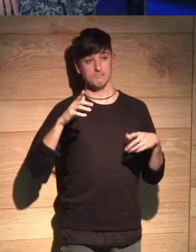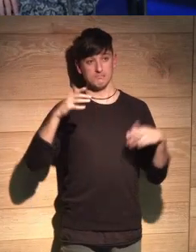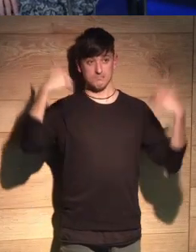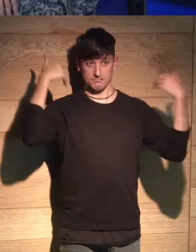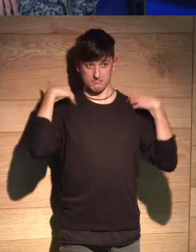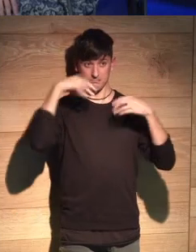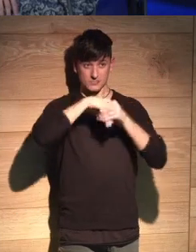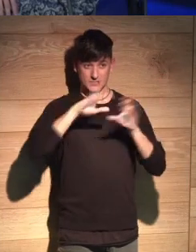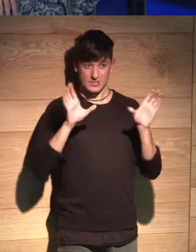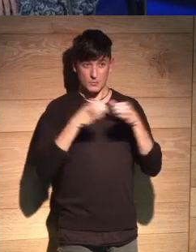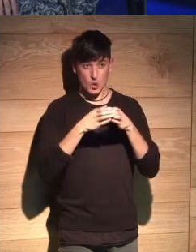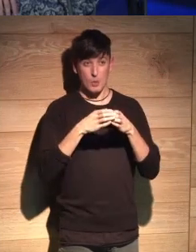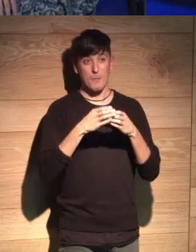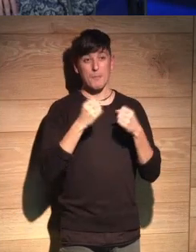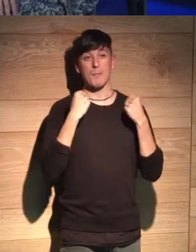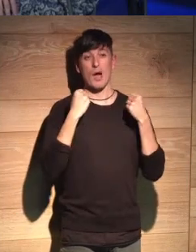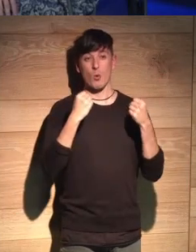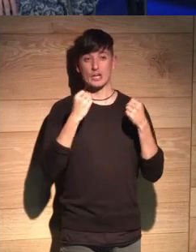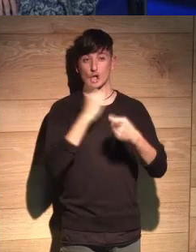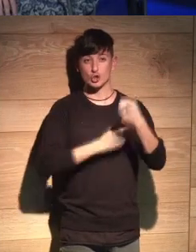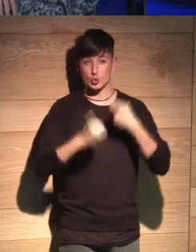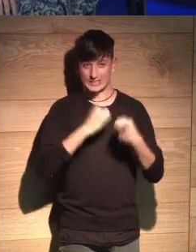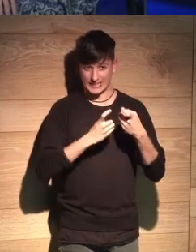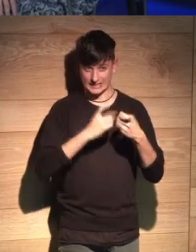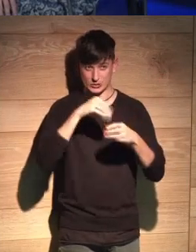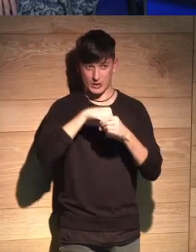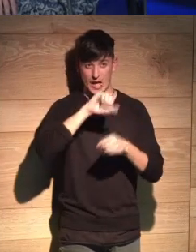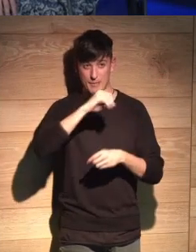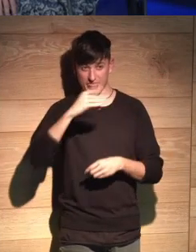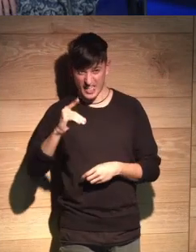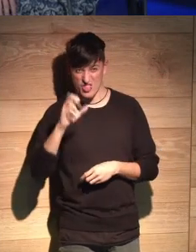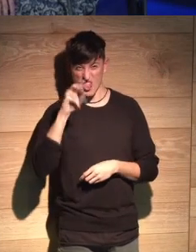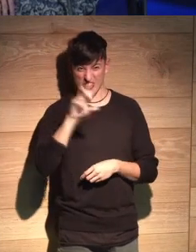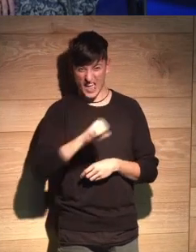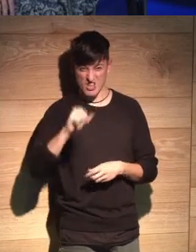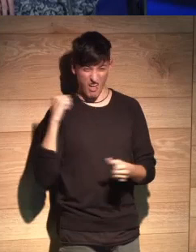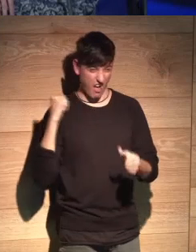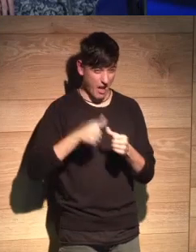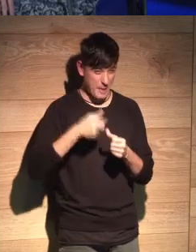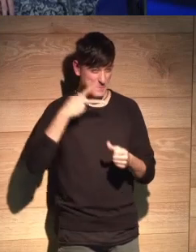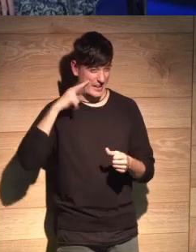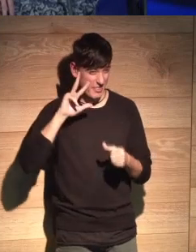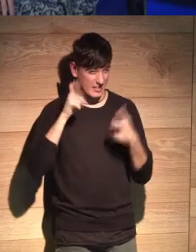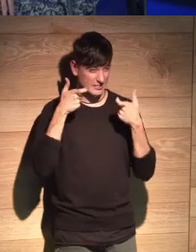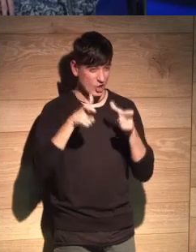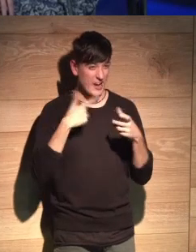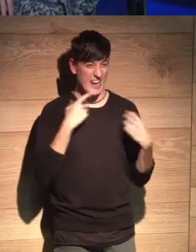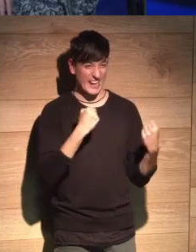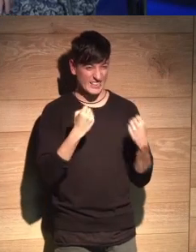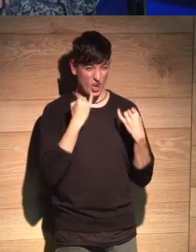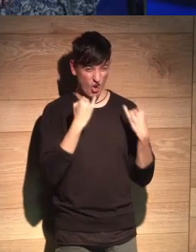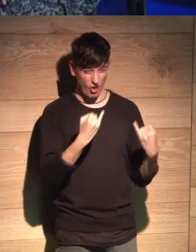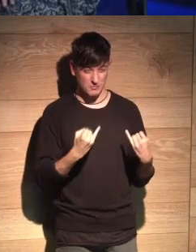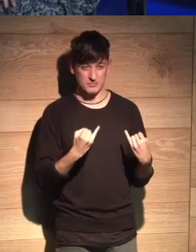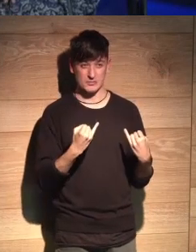energy economics in the power consulting group of ABB. During more than 12 years' experience in the energy sector, she has been